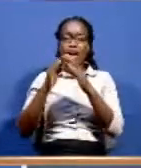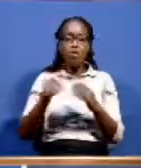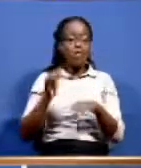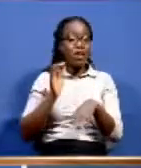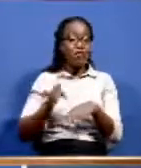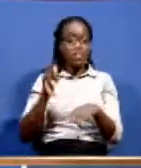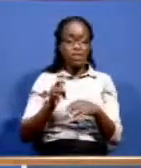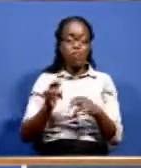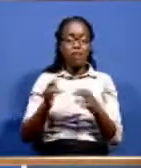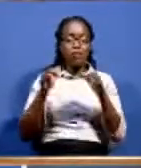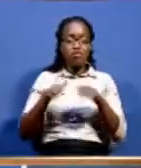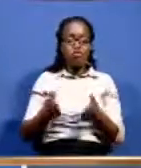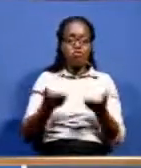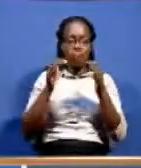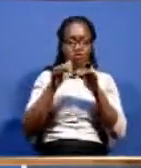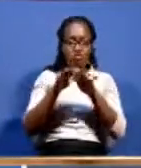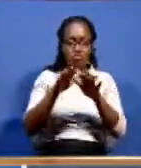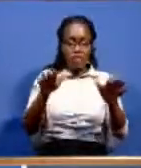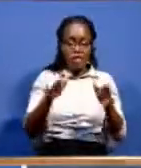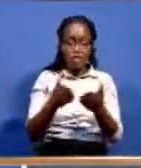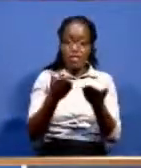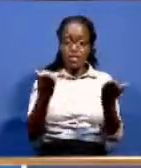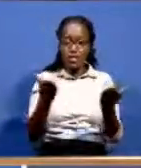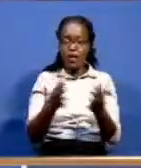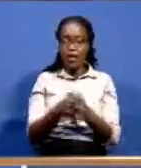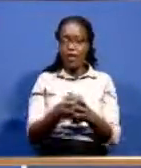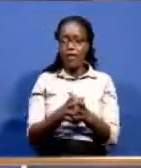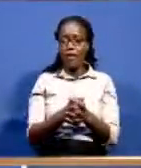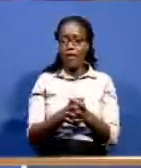Mdalangi constituency. Achola Simon, reporting for Channel One News from Busia County.